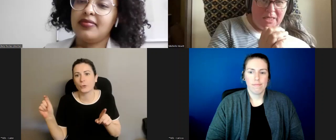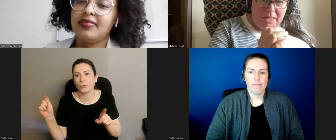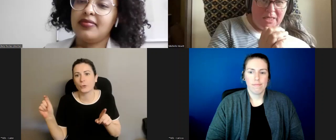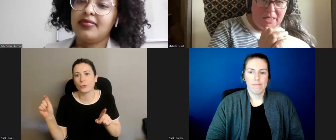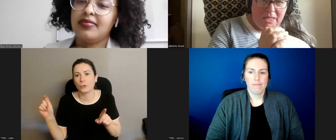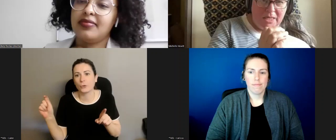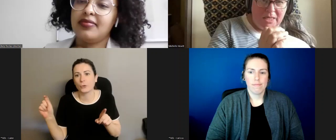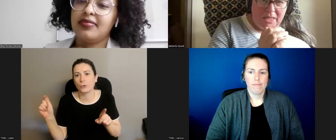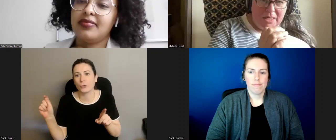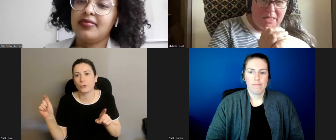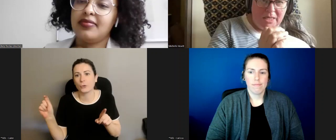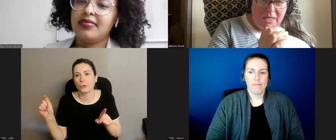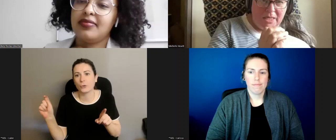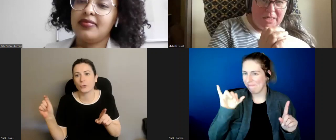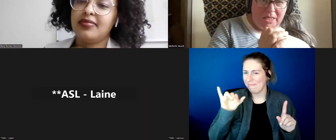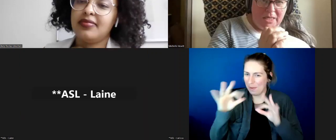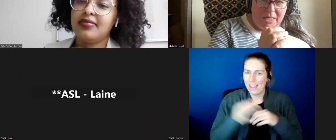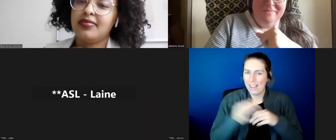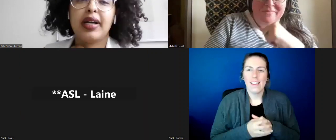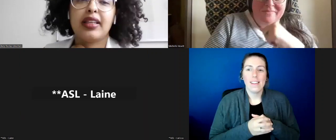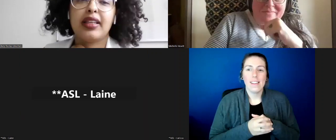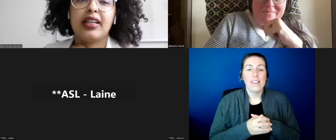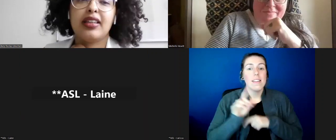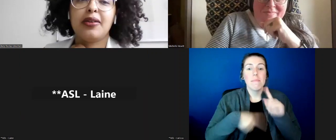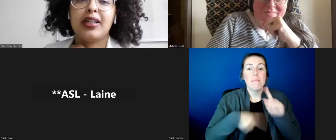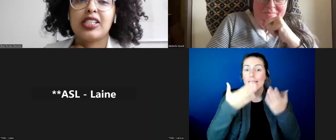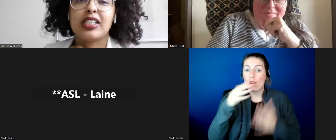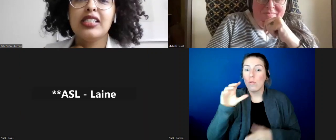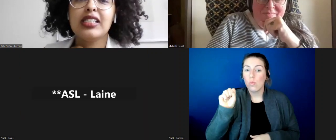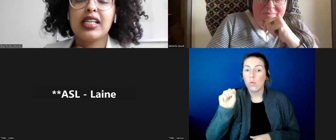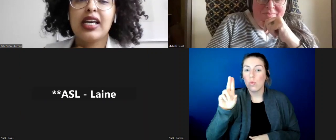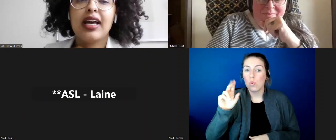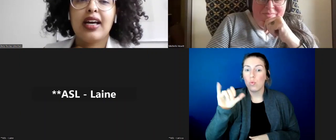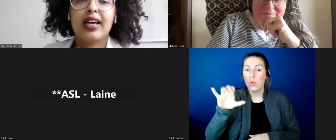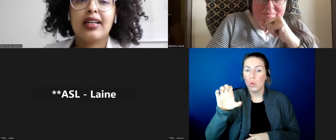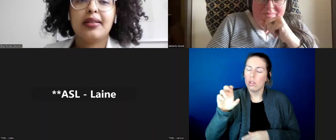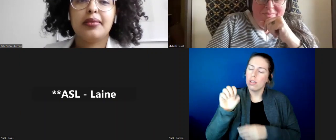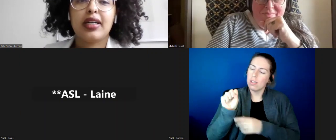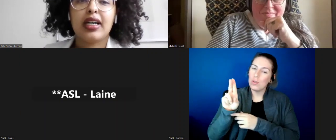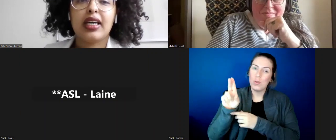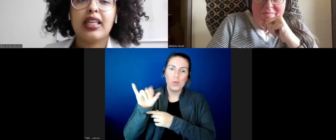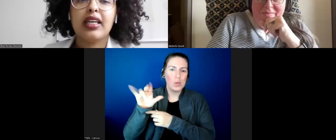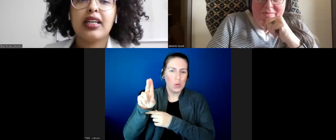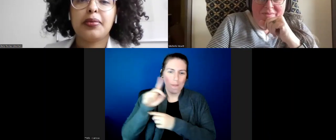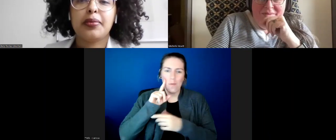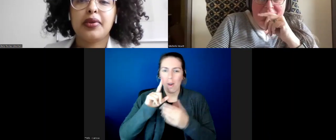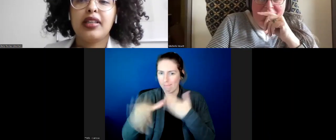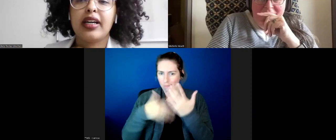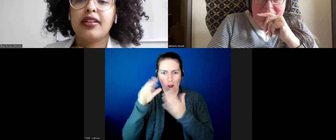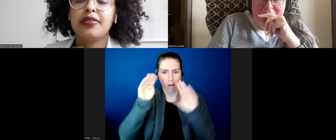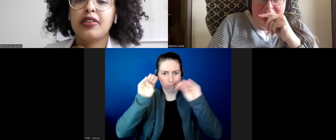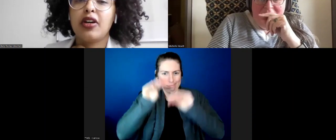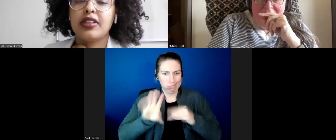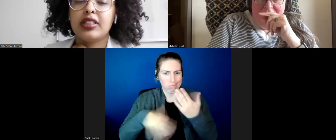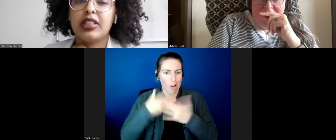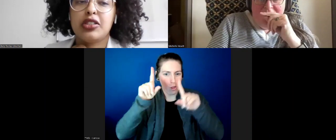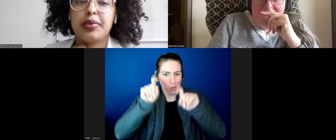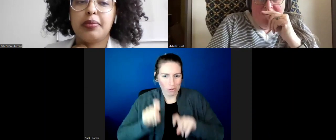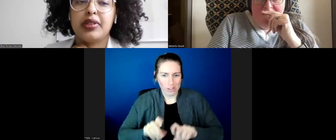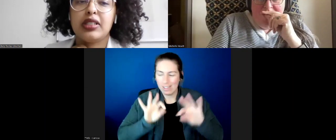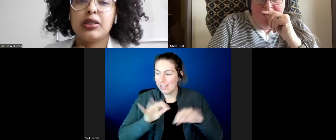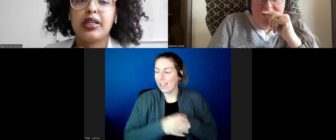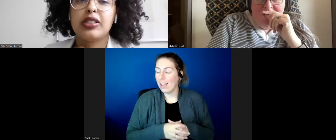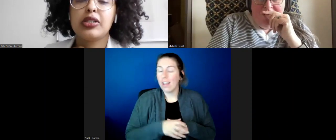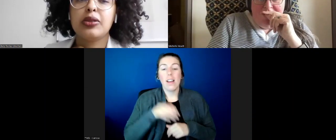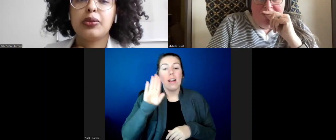Thank you. And thanks to you for compiling the questions. I think in light of the conversation